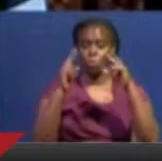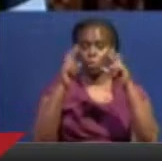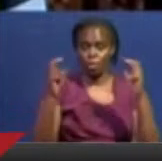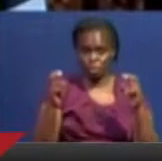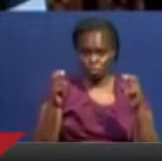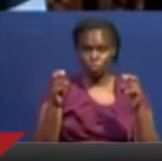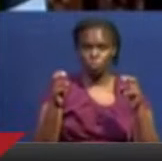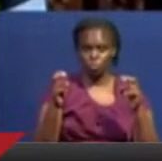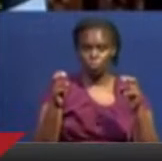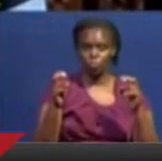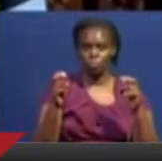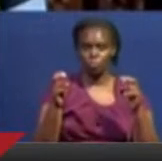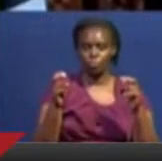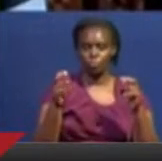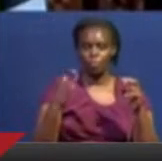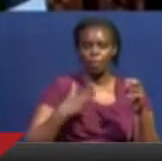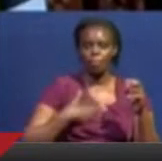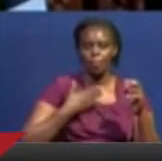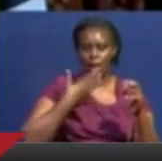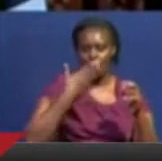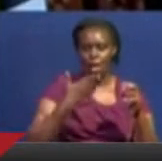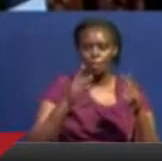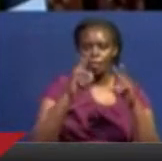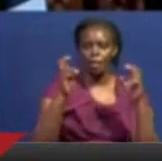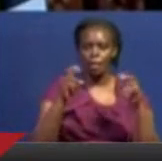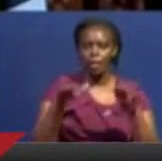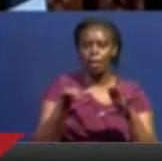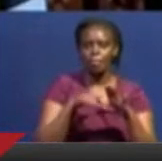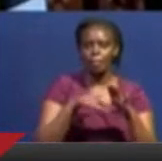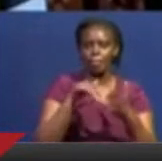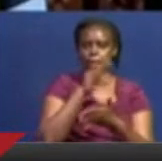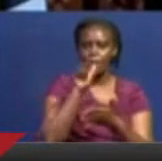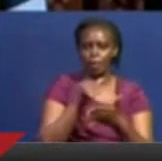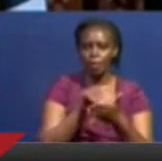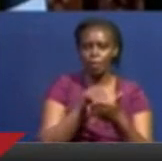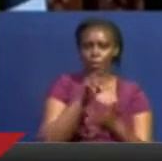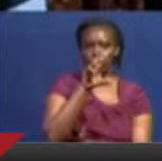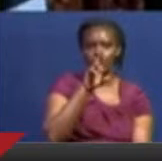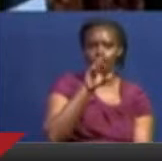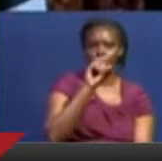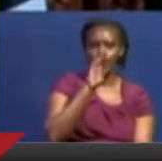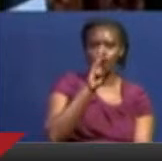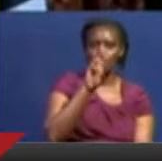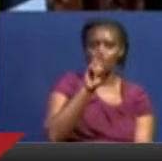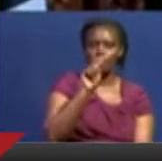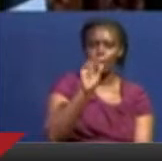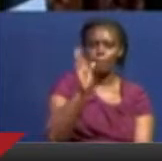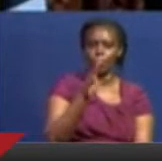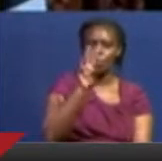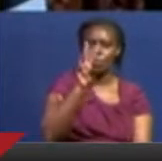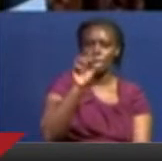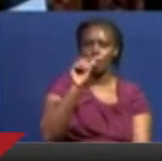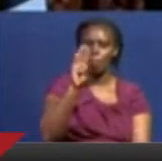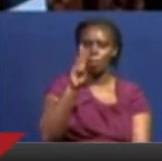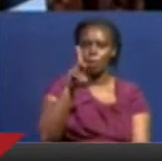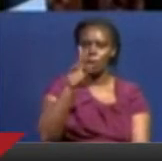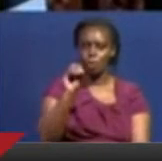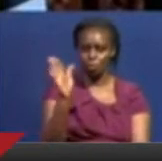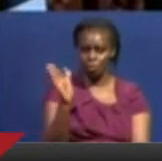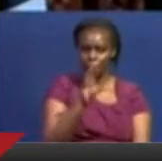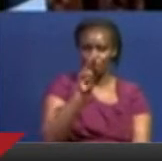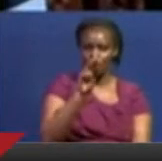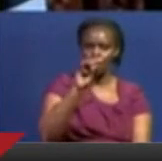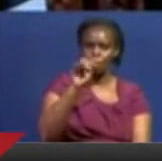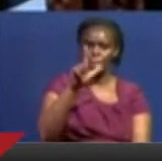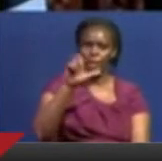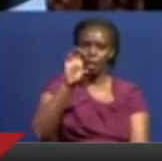issues for my guidance. The members who spoke included Honorable Robert Bukose, Honorable Mboka Milemba, Honorable